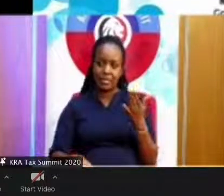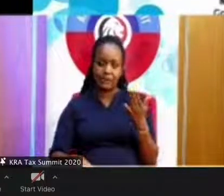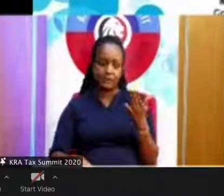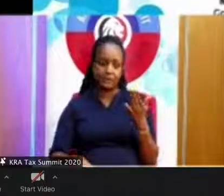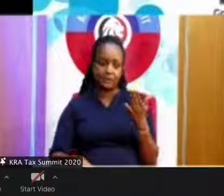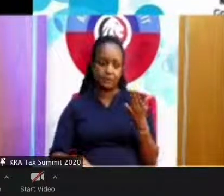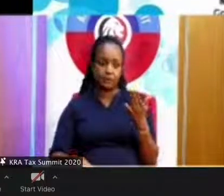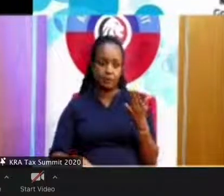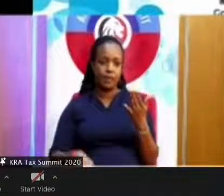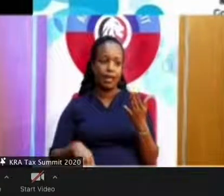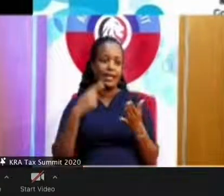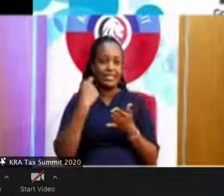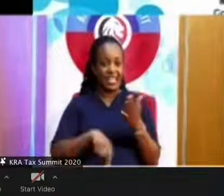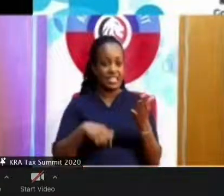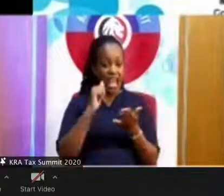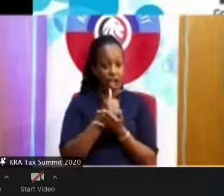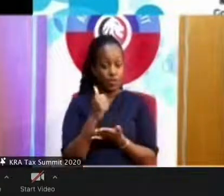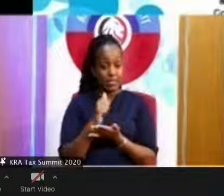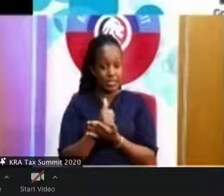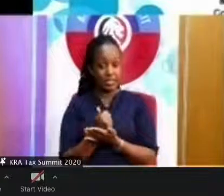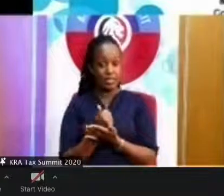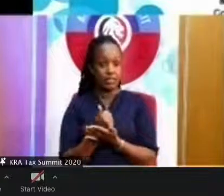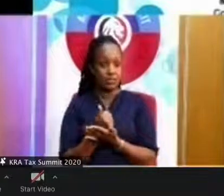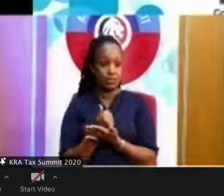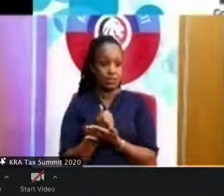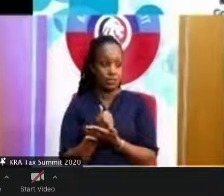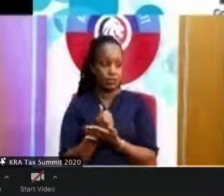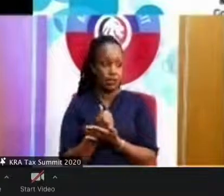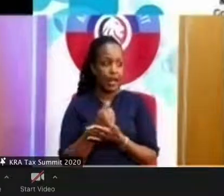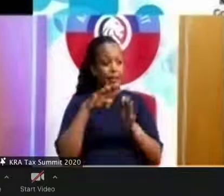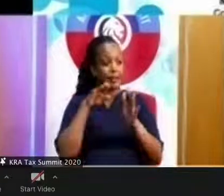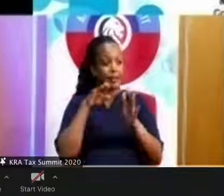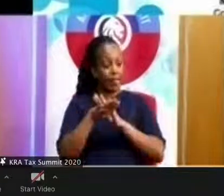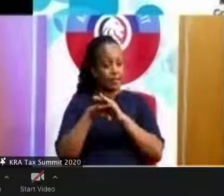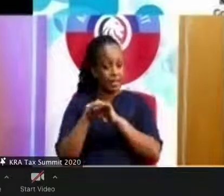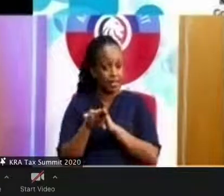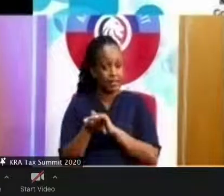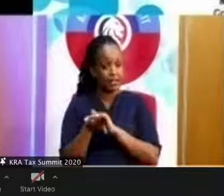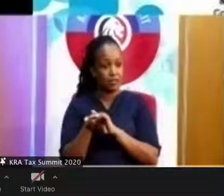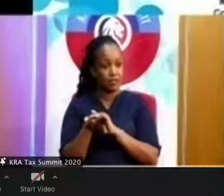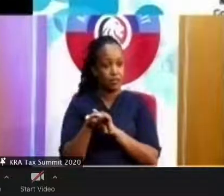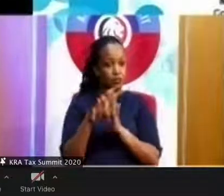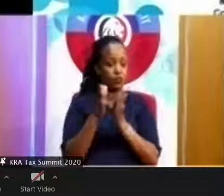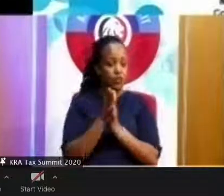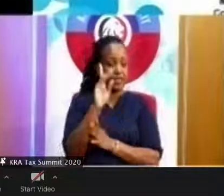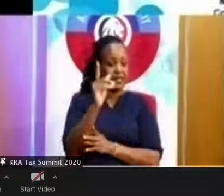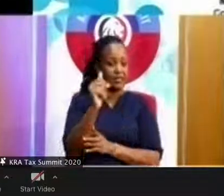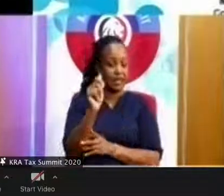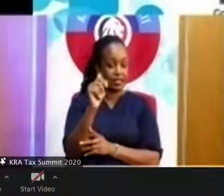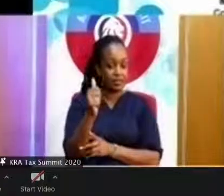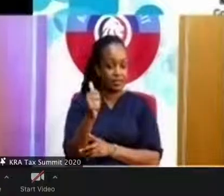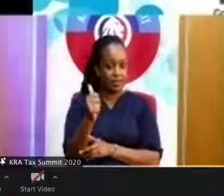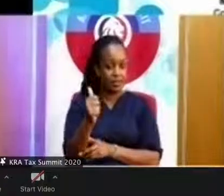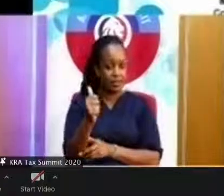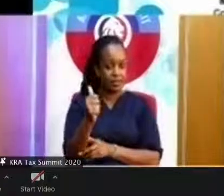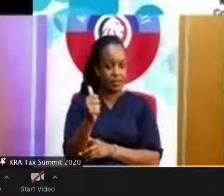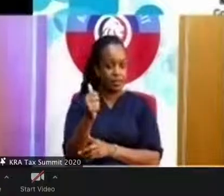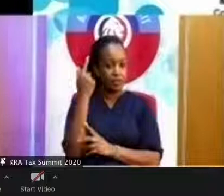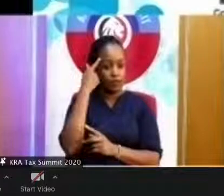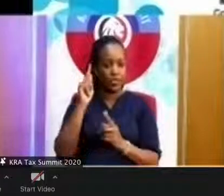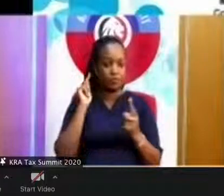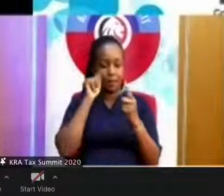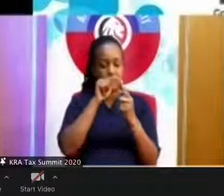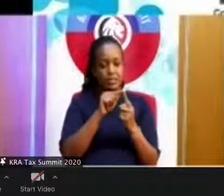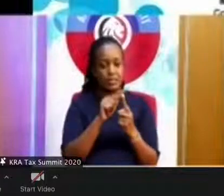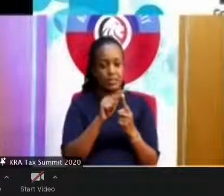audits, remote access to taxpayer data for the purposes of taxes,